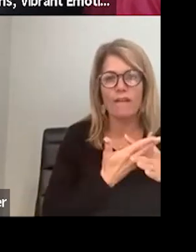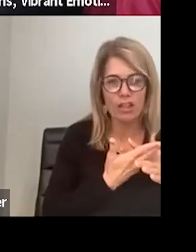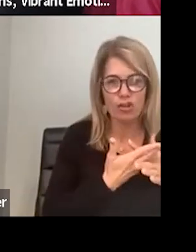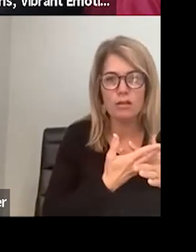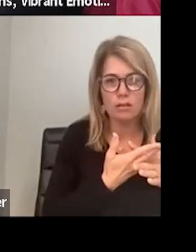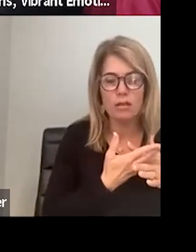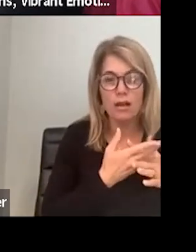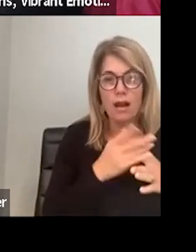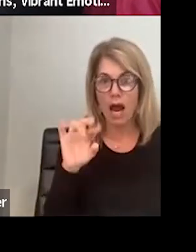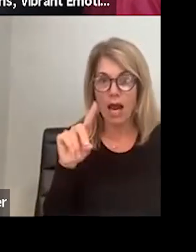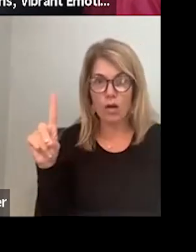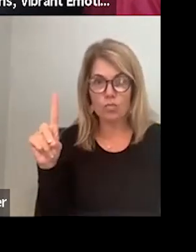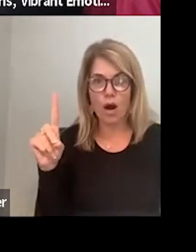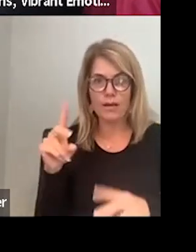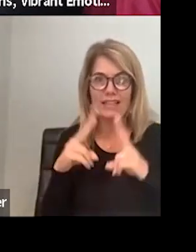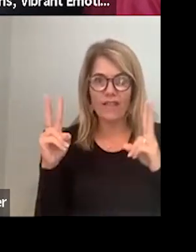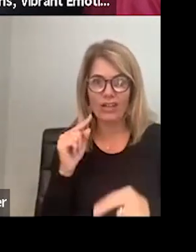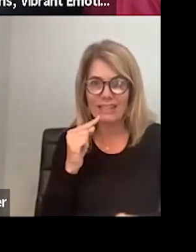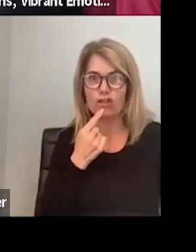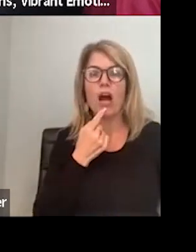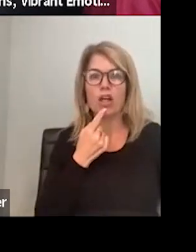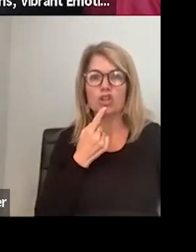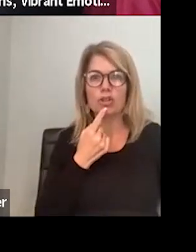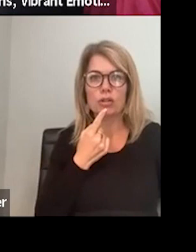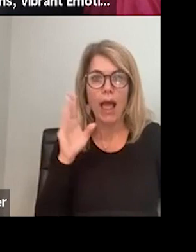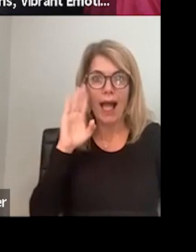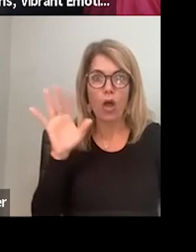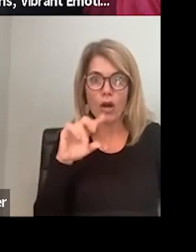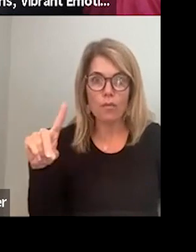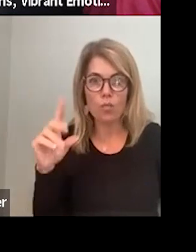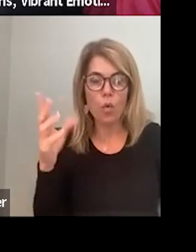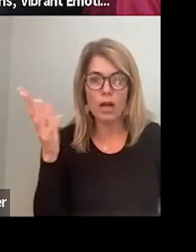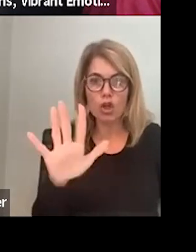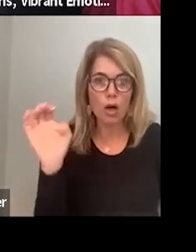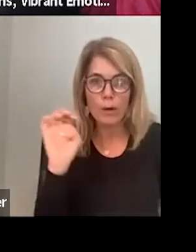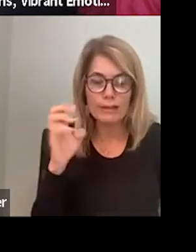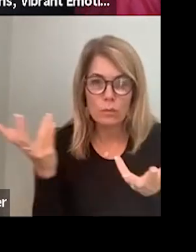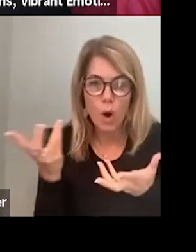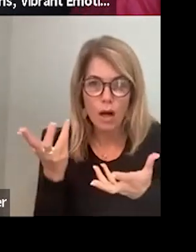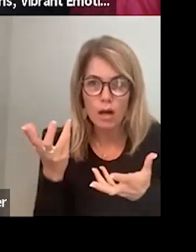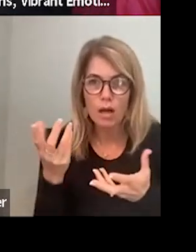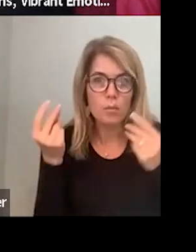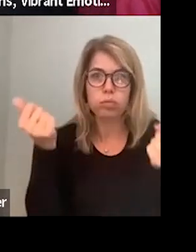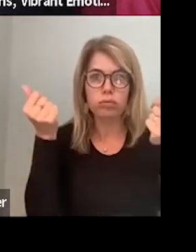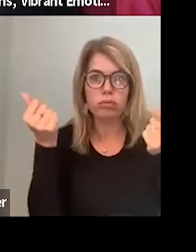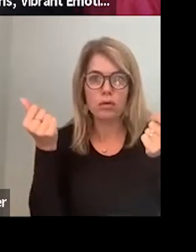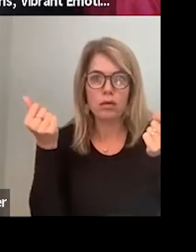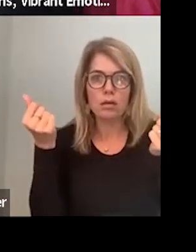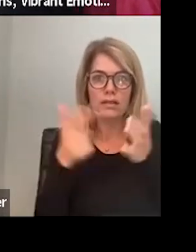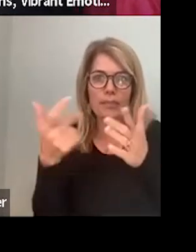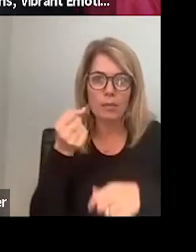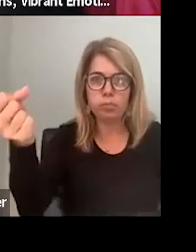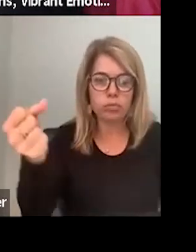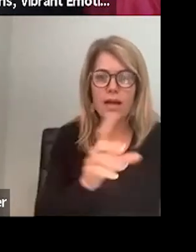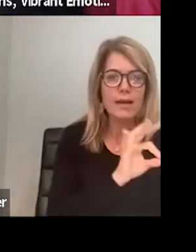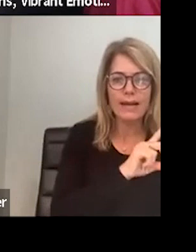So 911 is very much triage. They're, hello, 911, what's your emergency? Bam, something else gets deployed. 988 is not